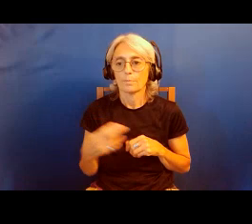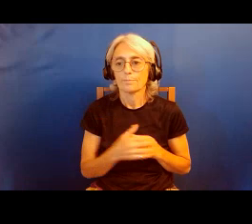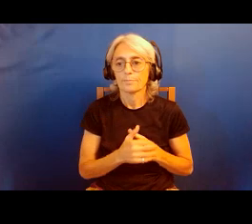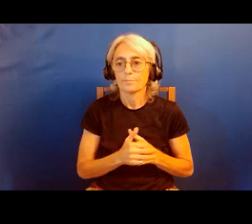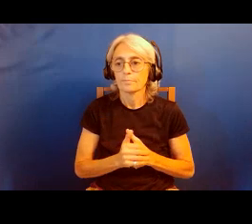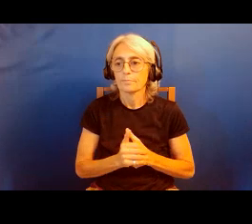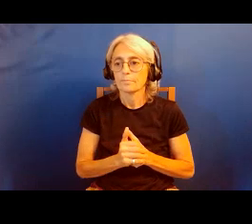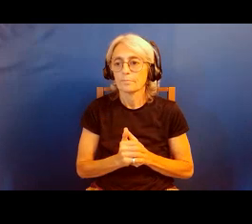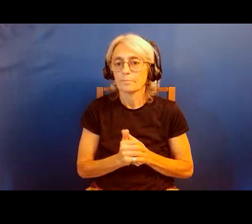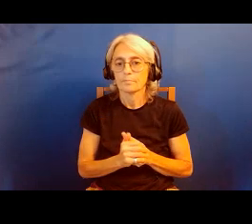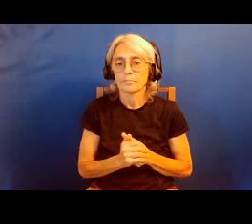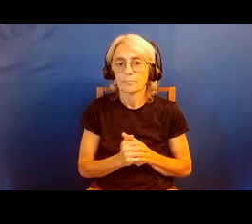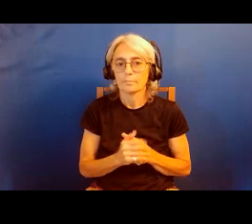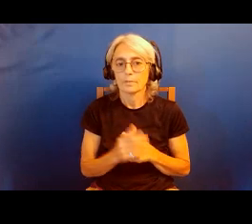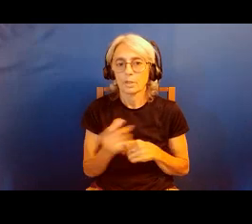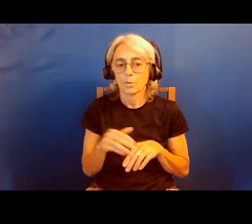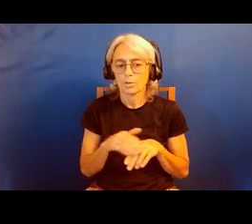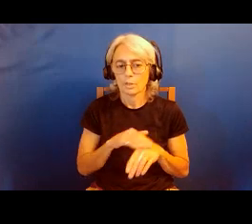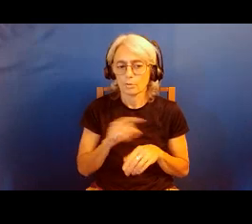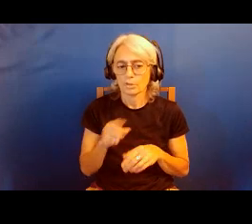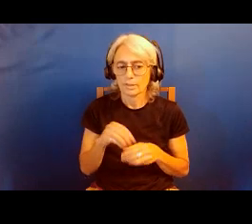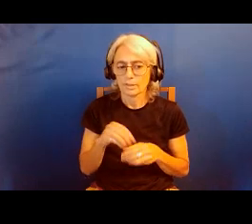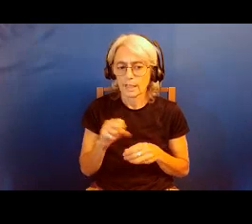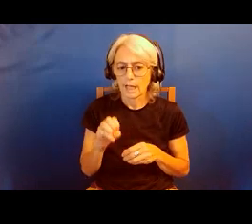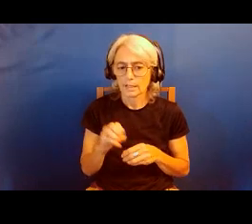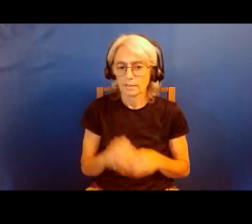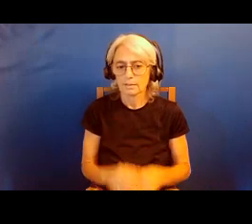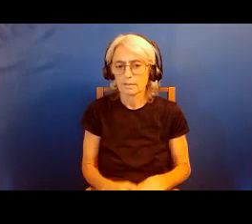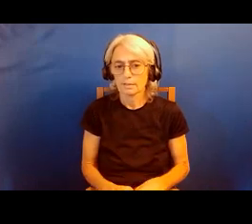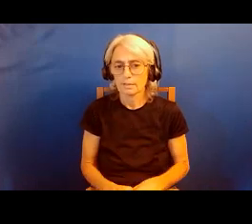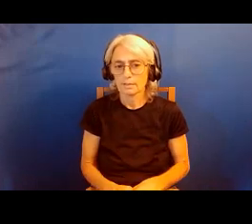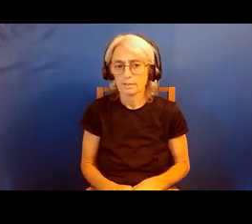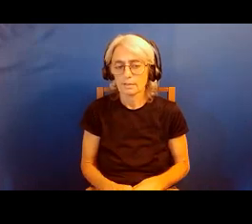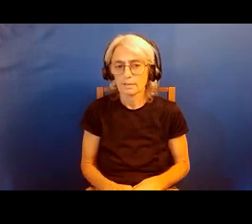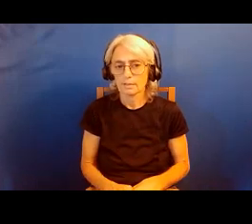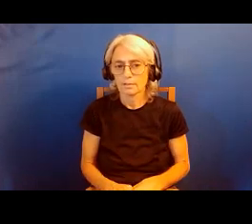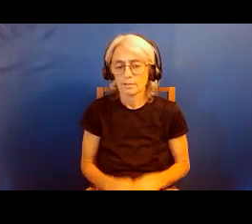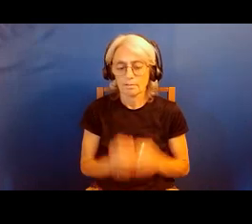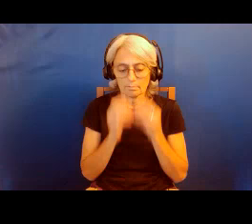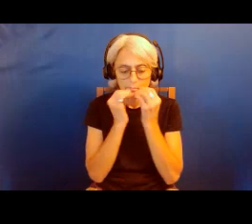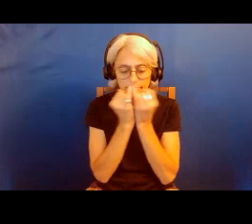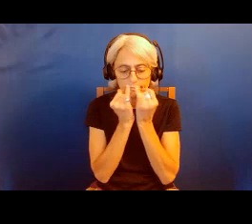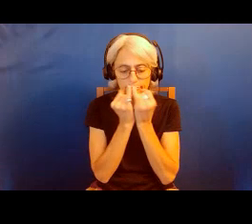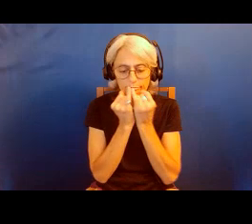go slow just in case. There's a presentation, the usual stuff.